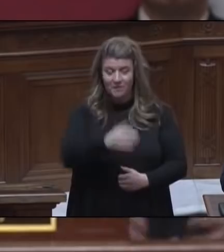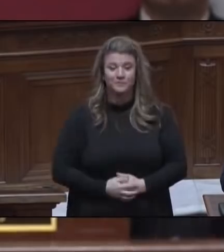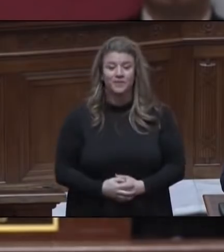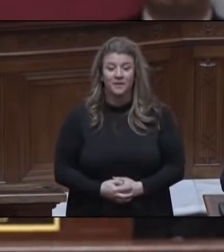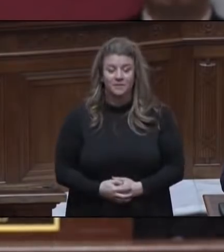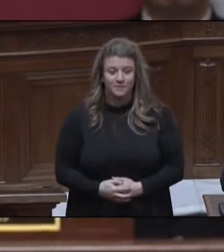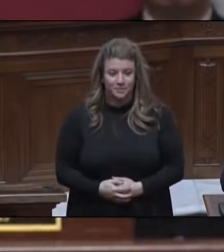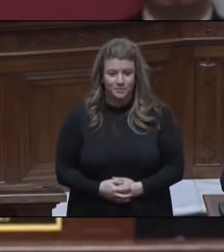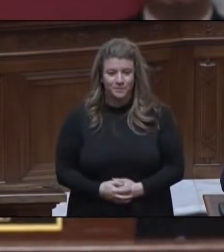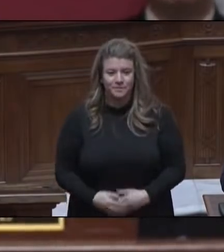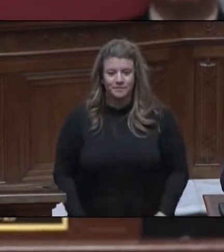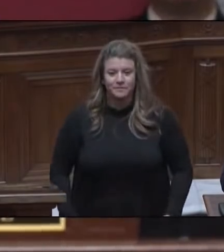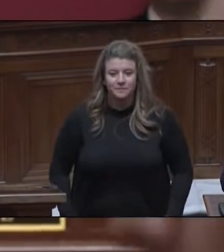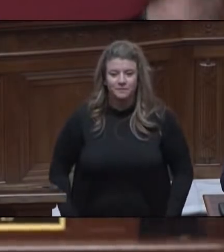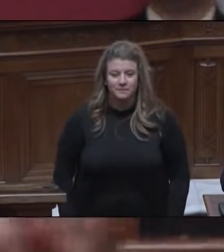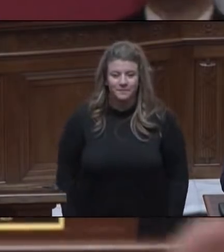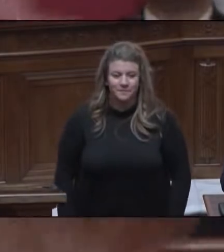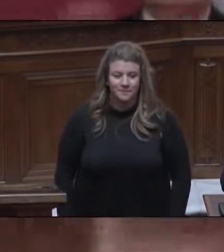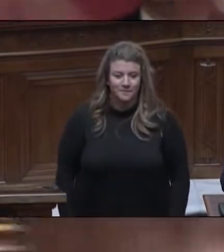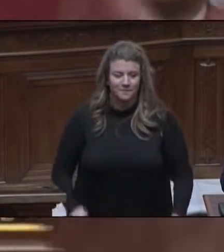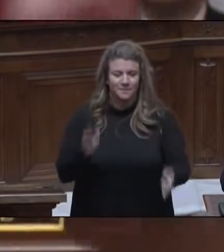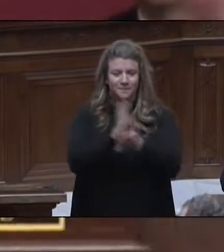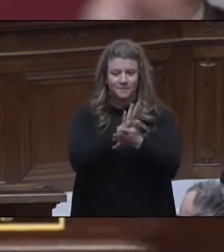oh, right here.